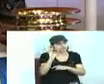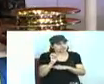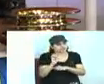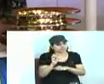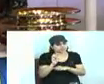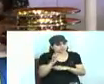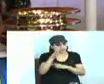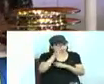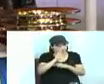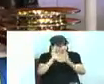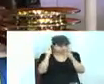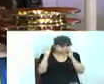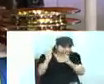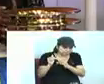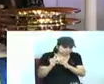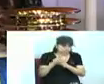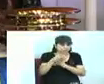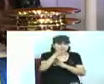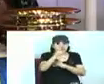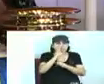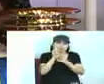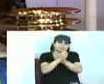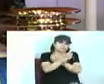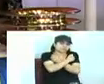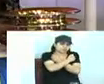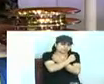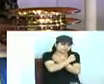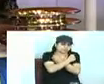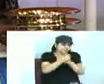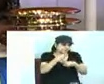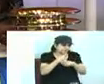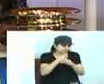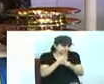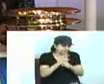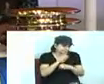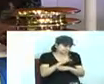hope. Yes. And God's love. Yes. Made real.